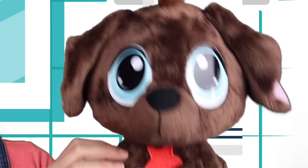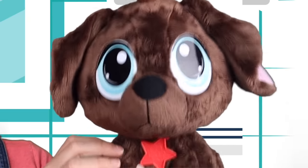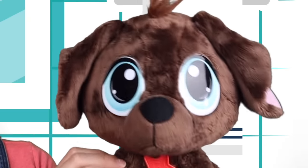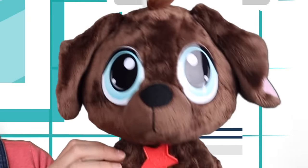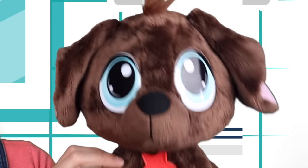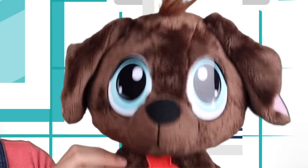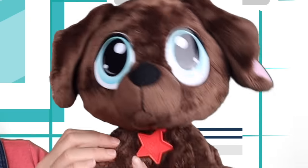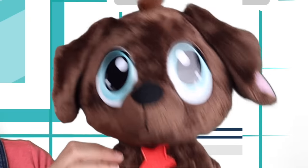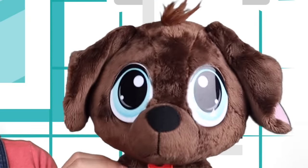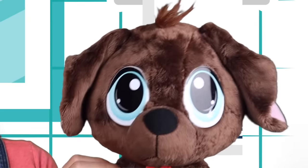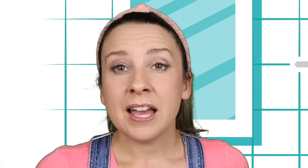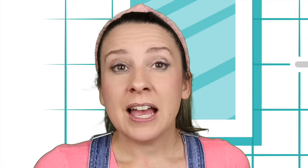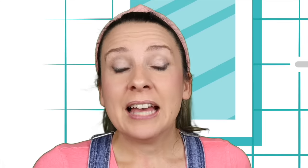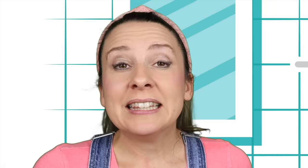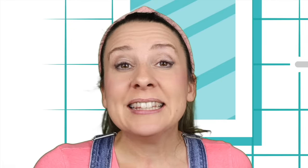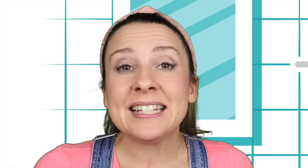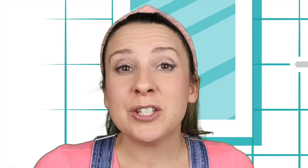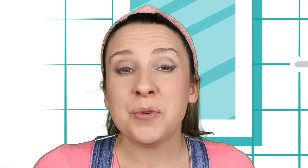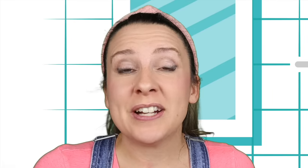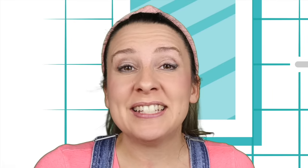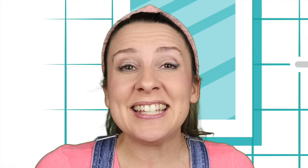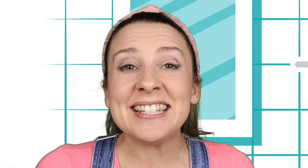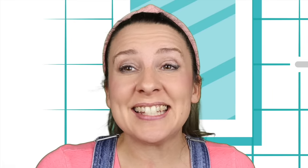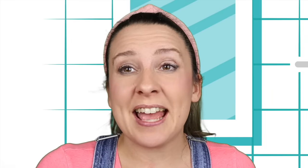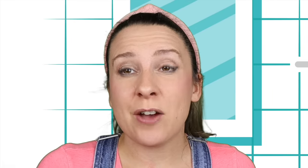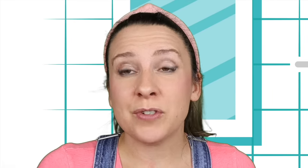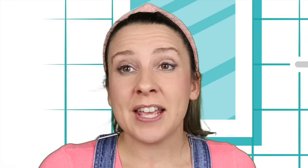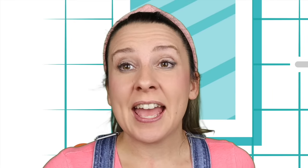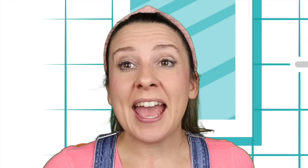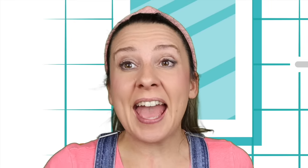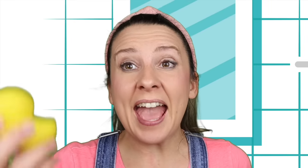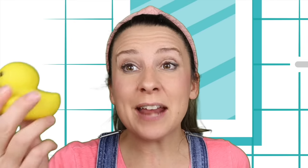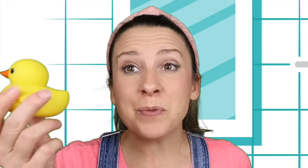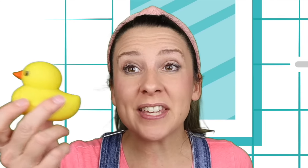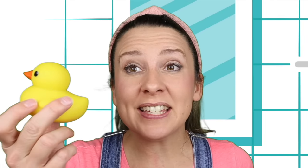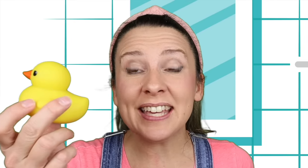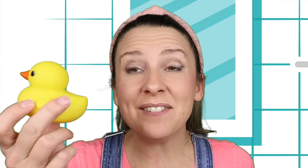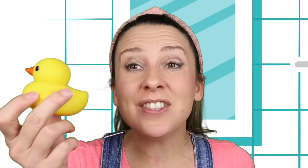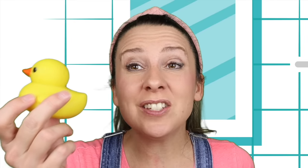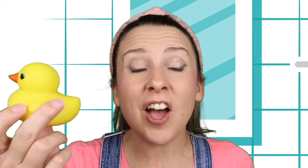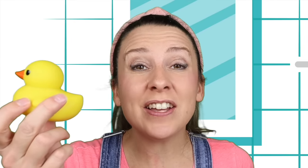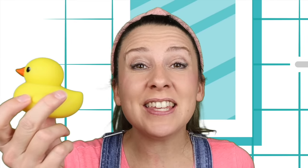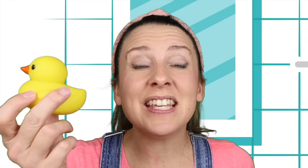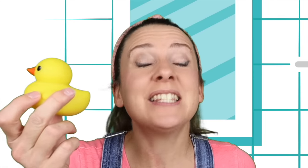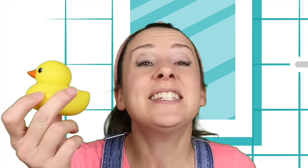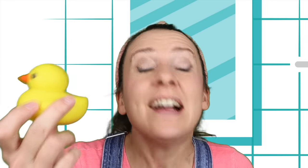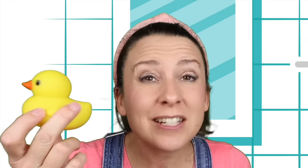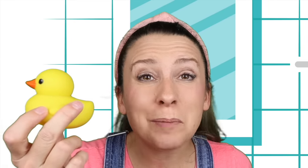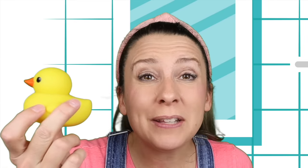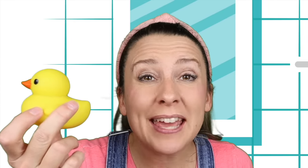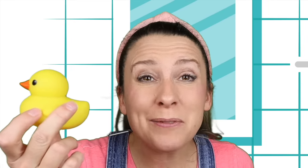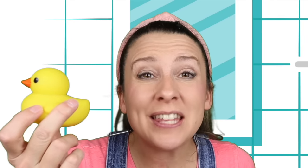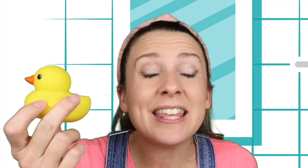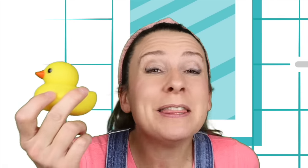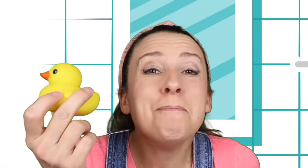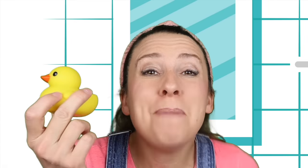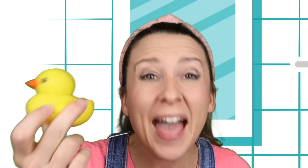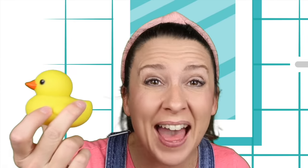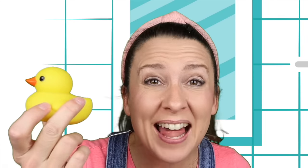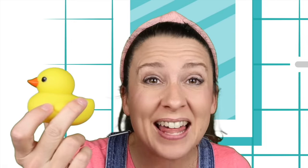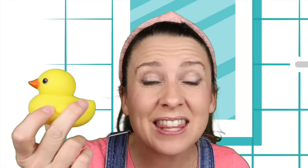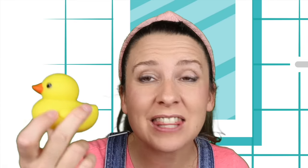That sounds like fun! Let's do our D sound, and we can give the doggy this duck to play with